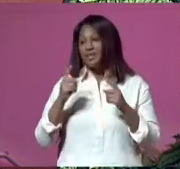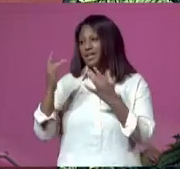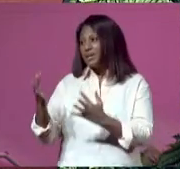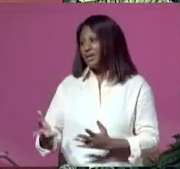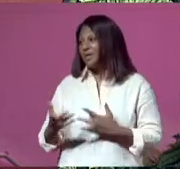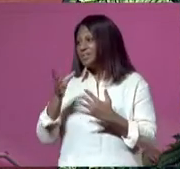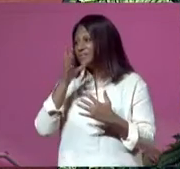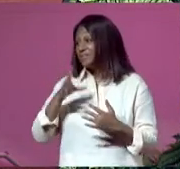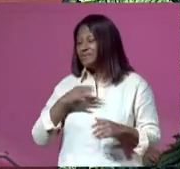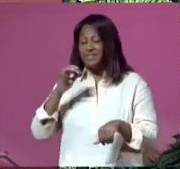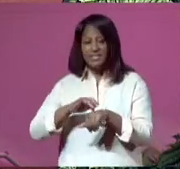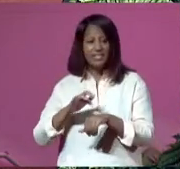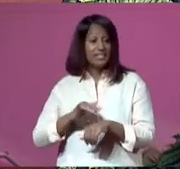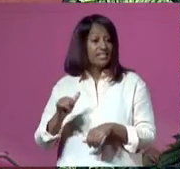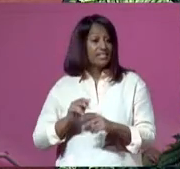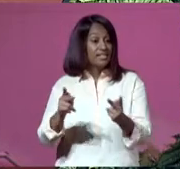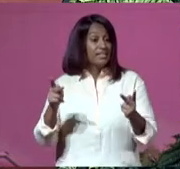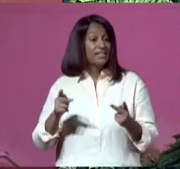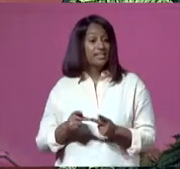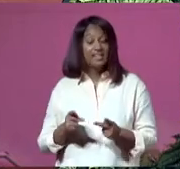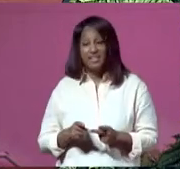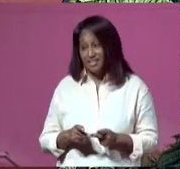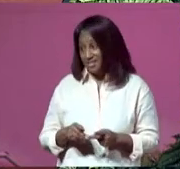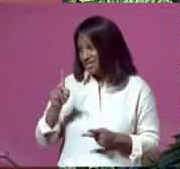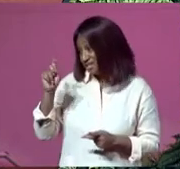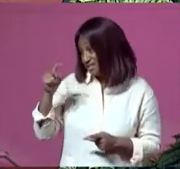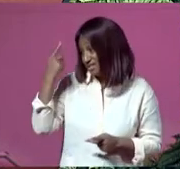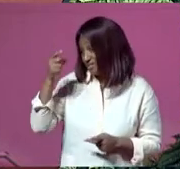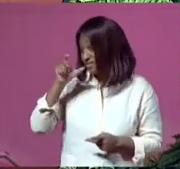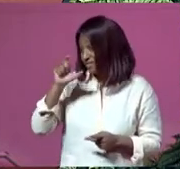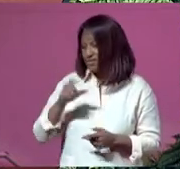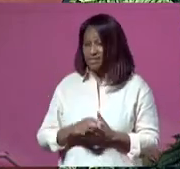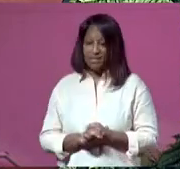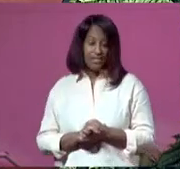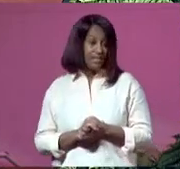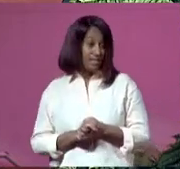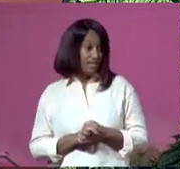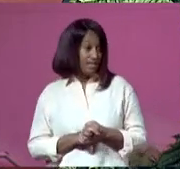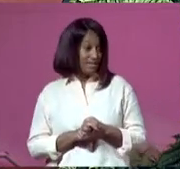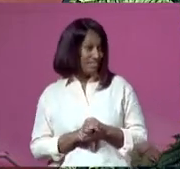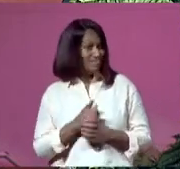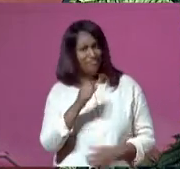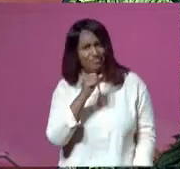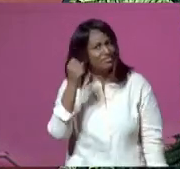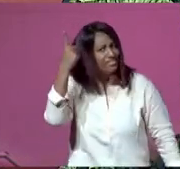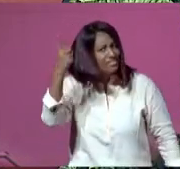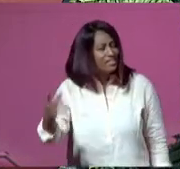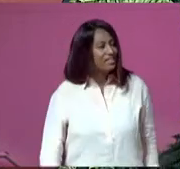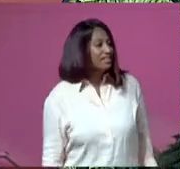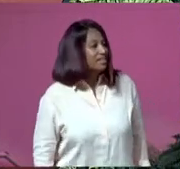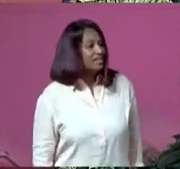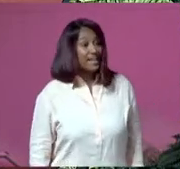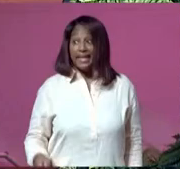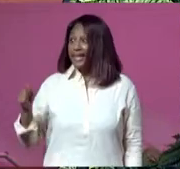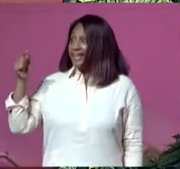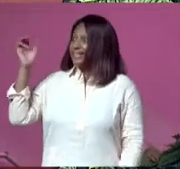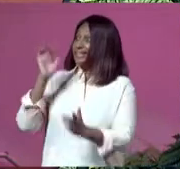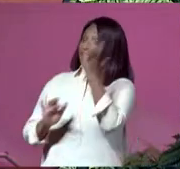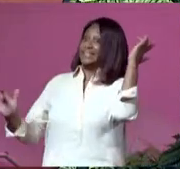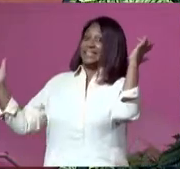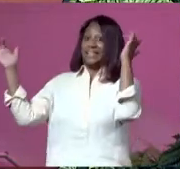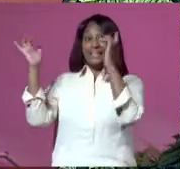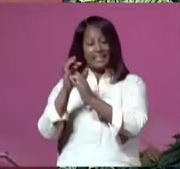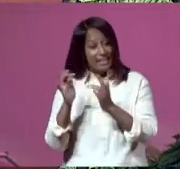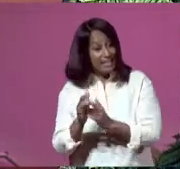there to ask for a drink. Y'all ain't got it yet. He